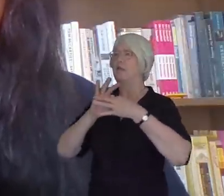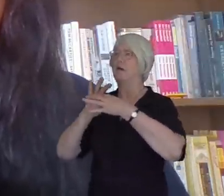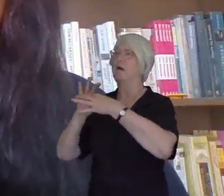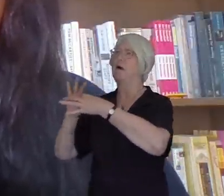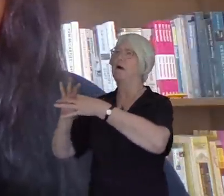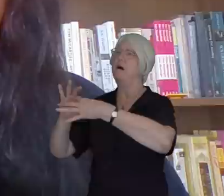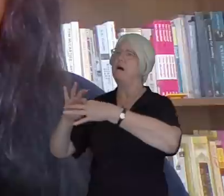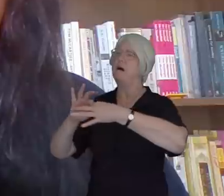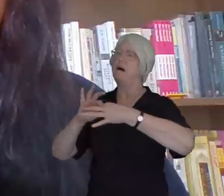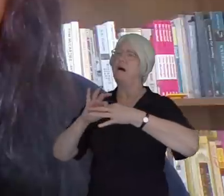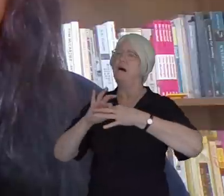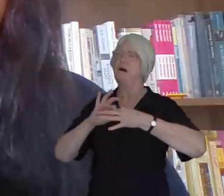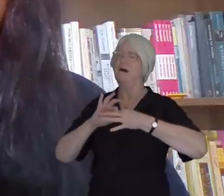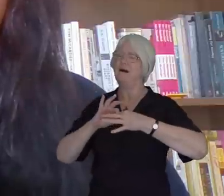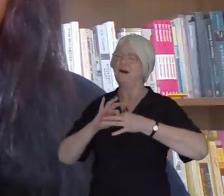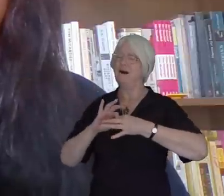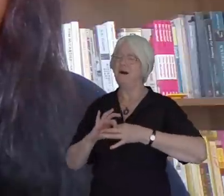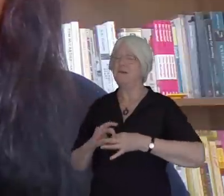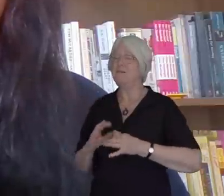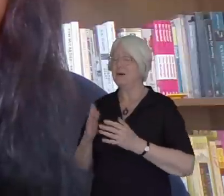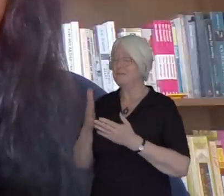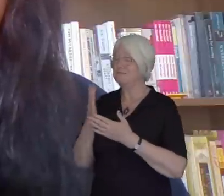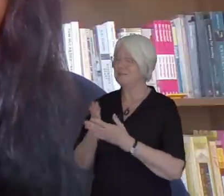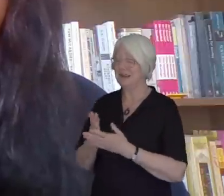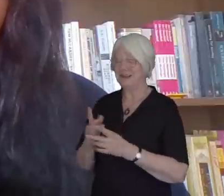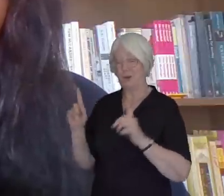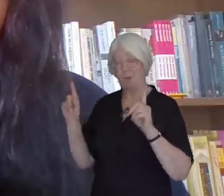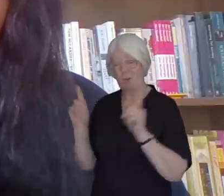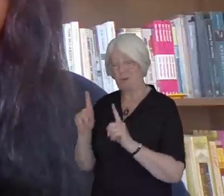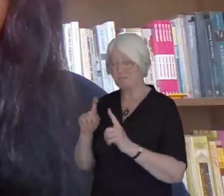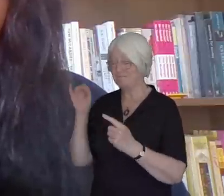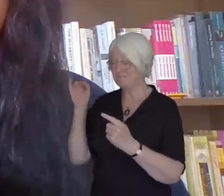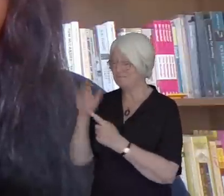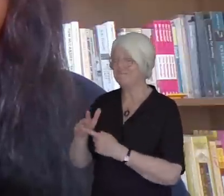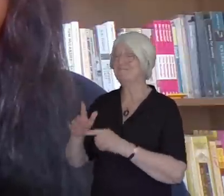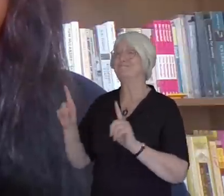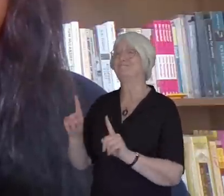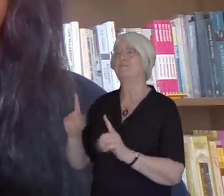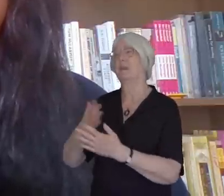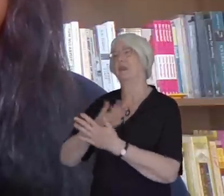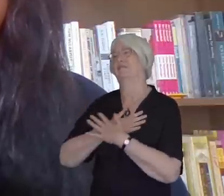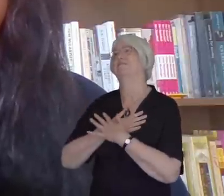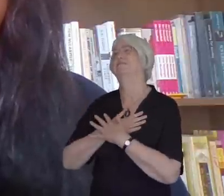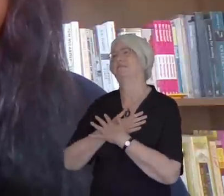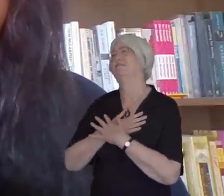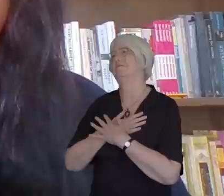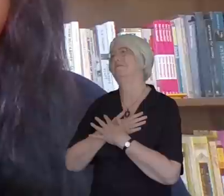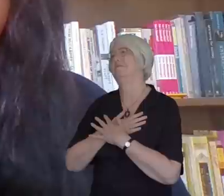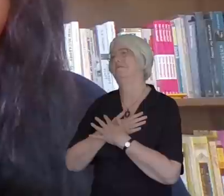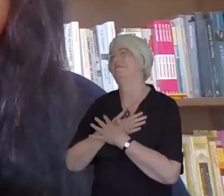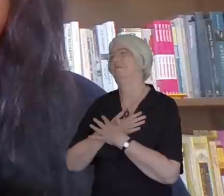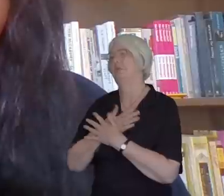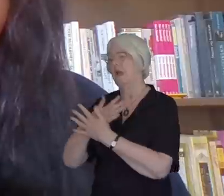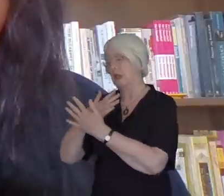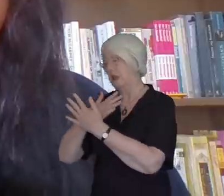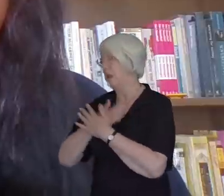together. That in the end, it's all about love. because love never fails.